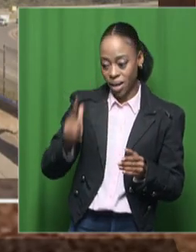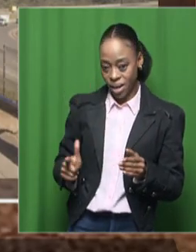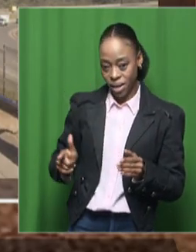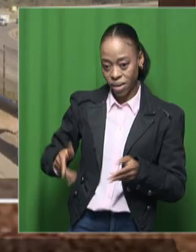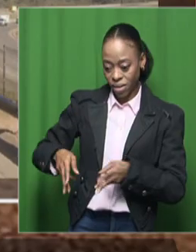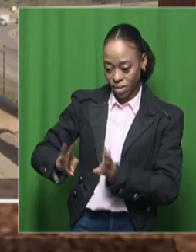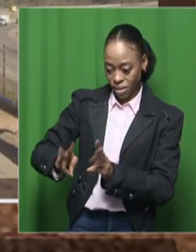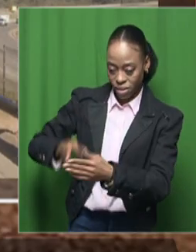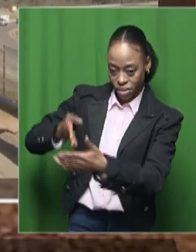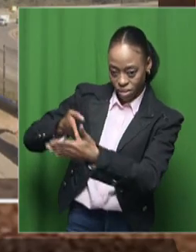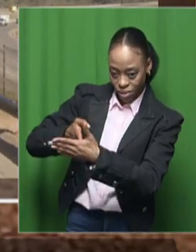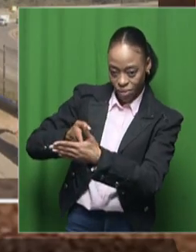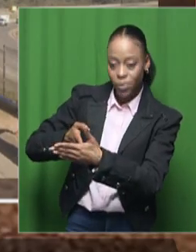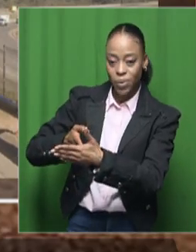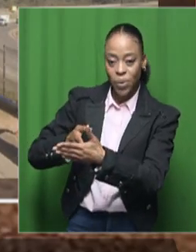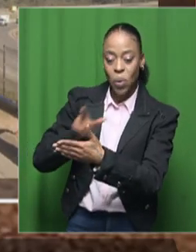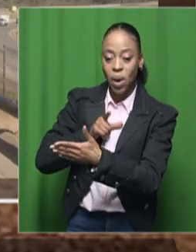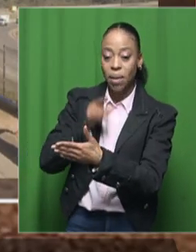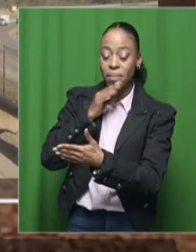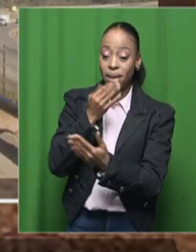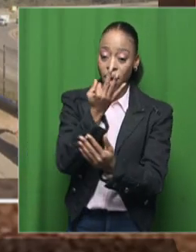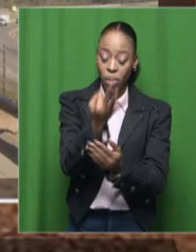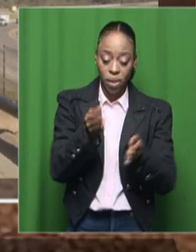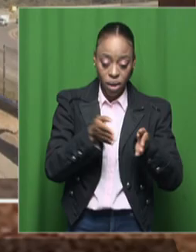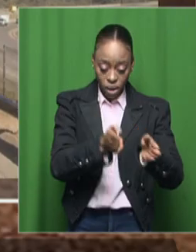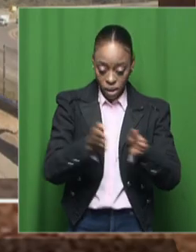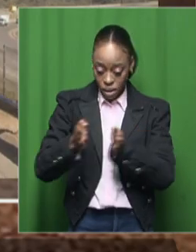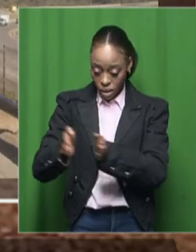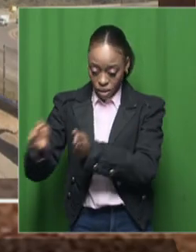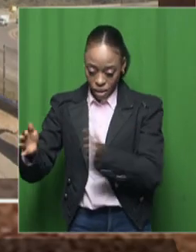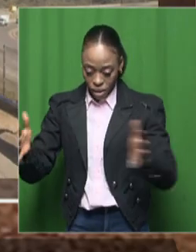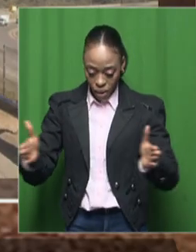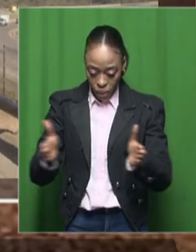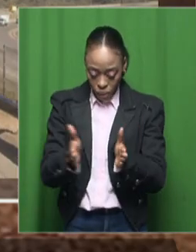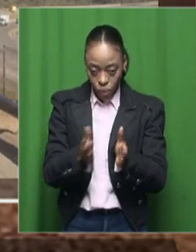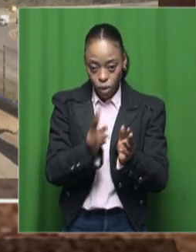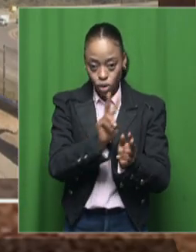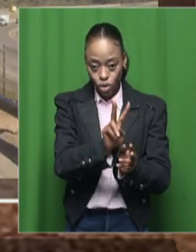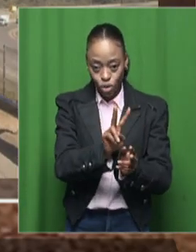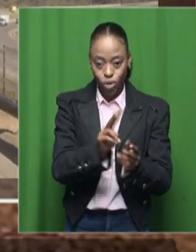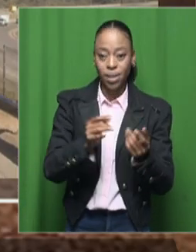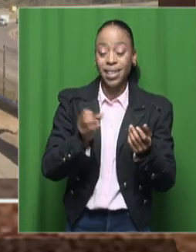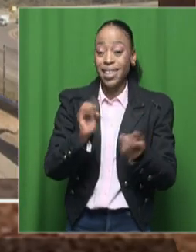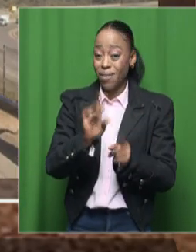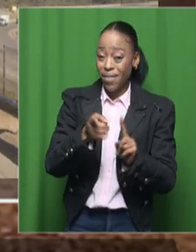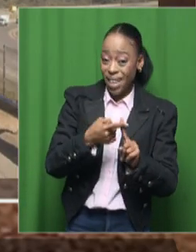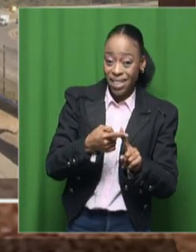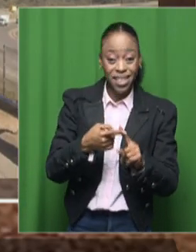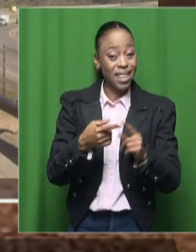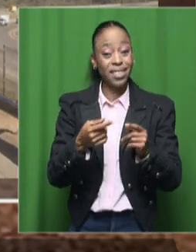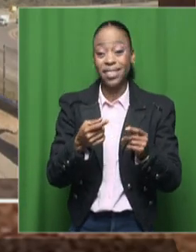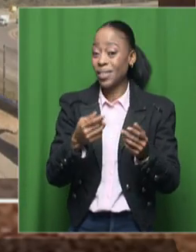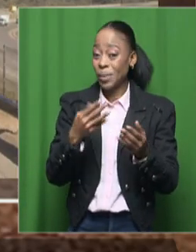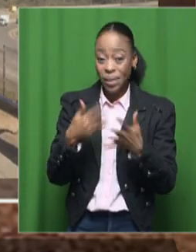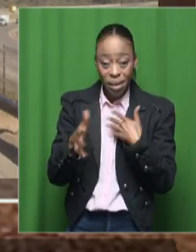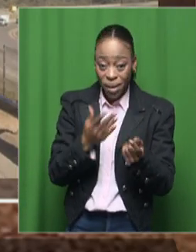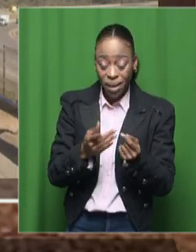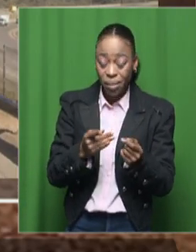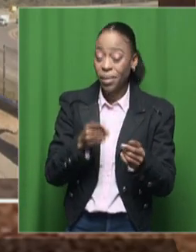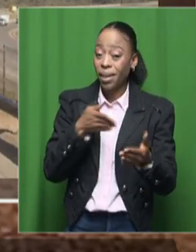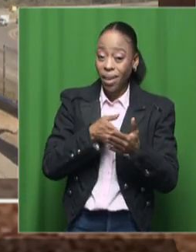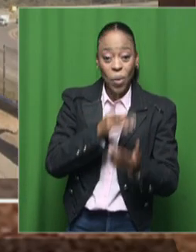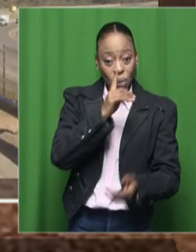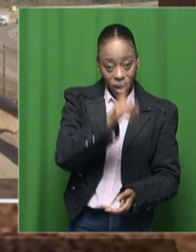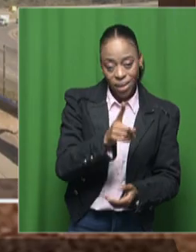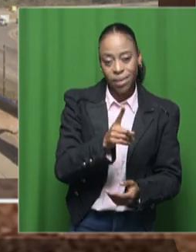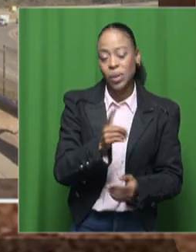that'll take you from sort of 3 lanes down to 2, and then you get a breakdown, you get a crash, and then you're sort of down to 1 lane. And it just will